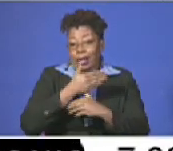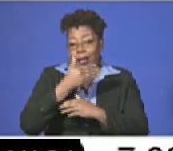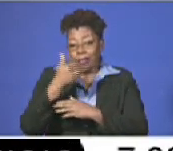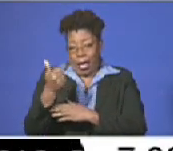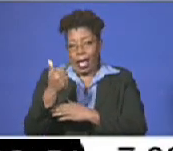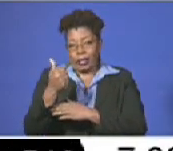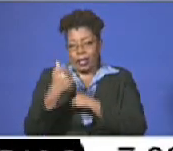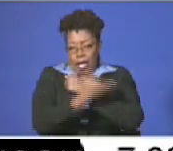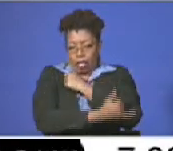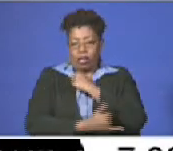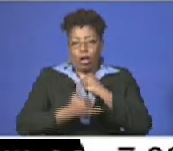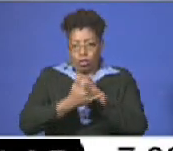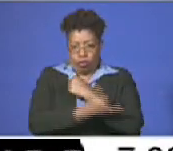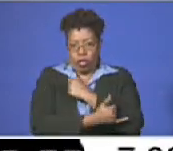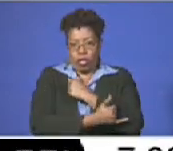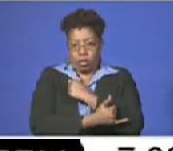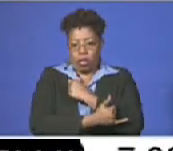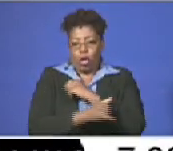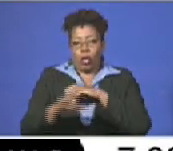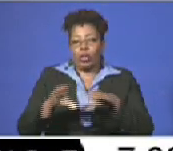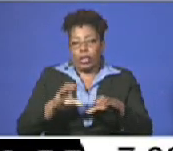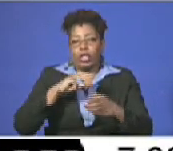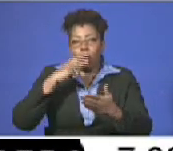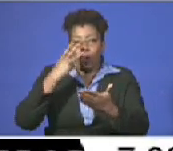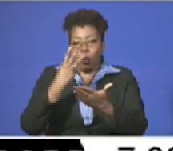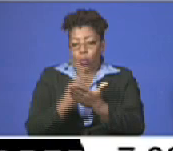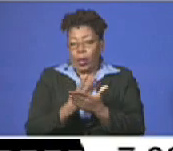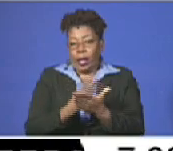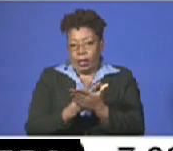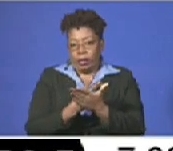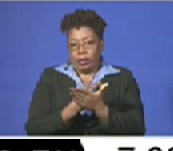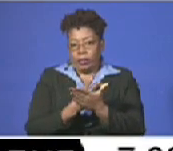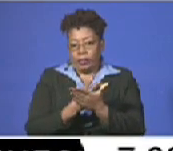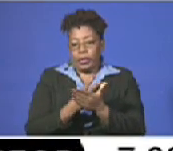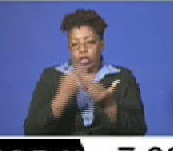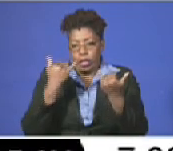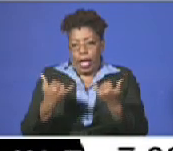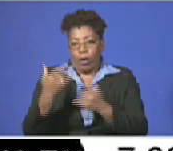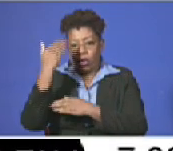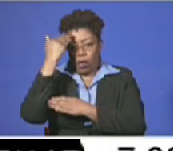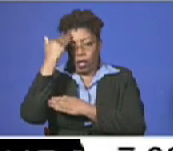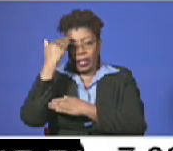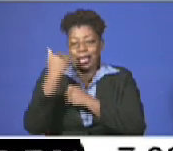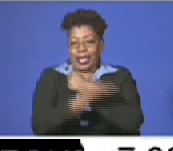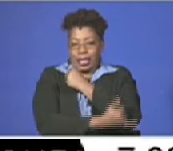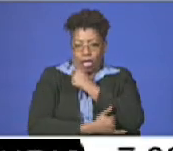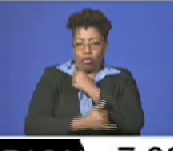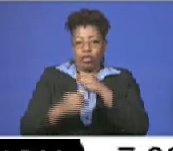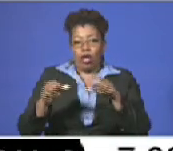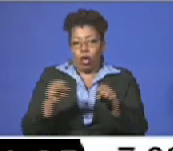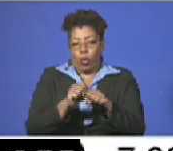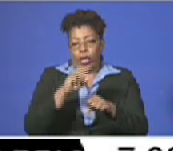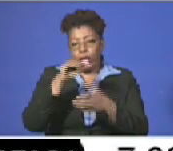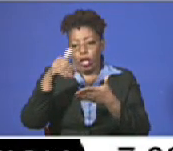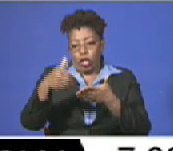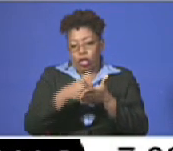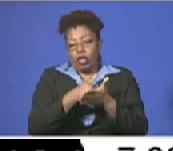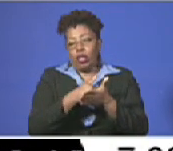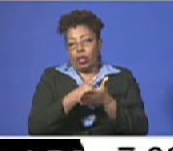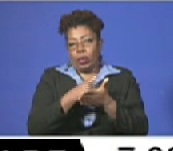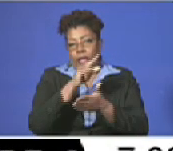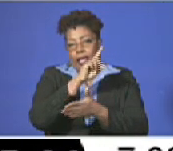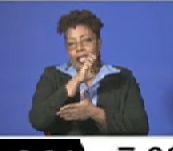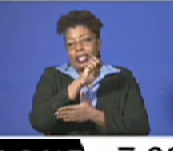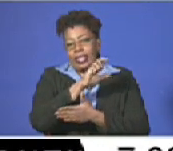who've actually dealt well with COVID. And we are in the class now being recognized of countries such as New Zealand and